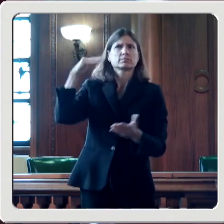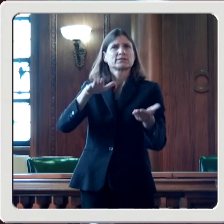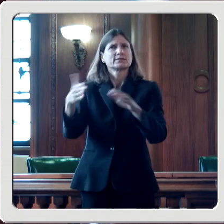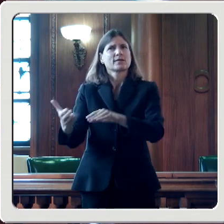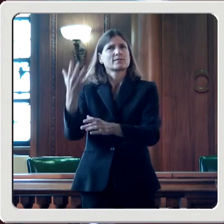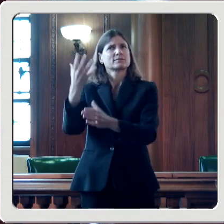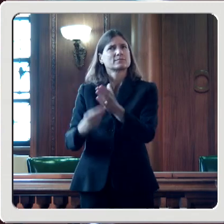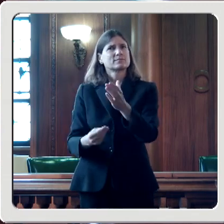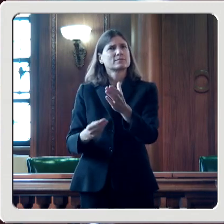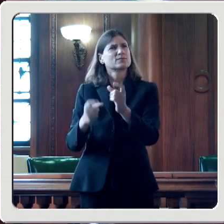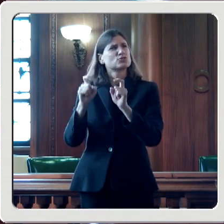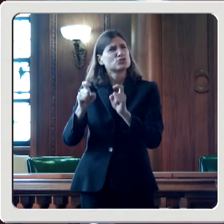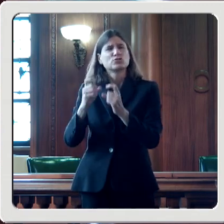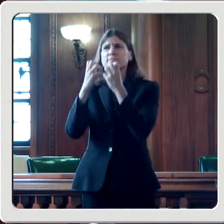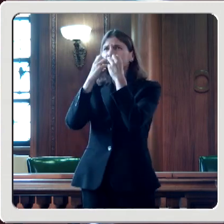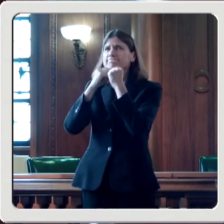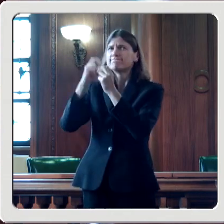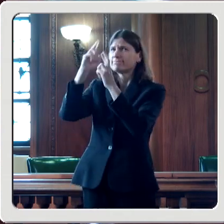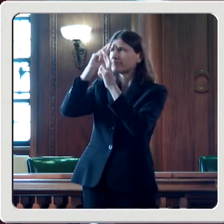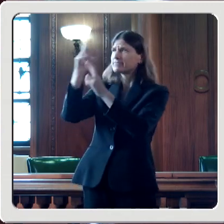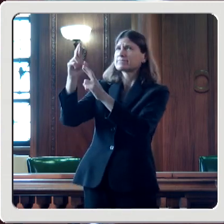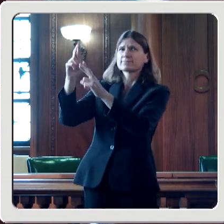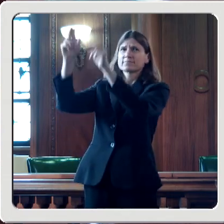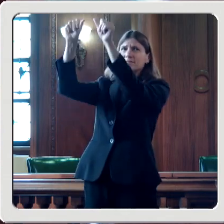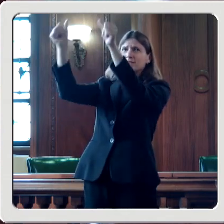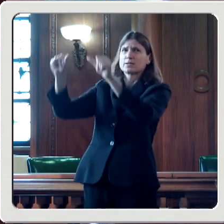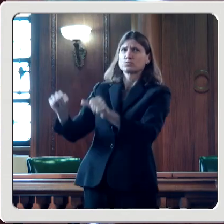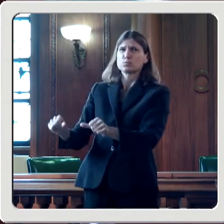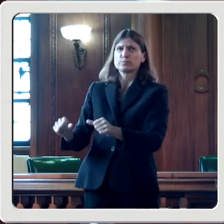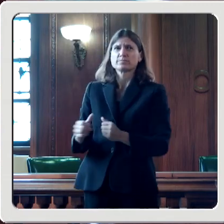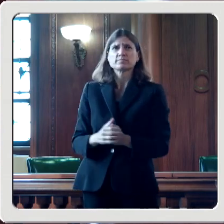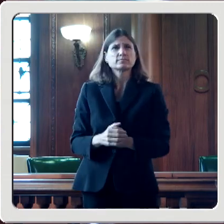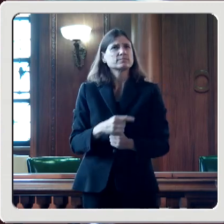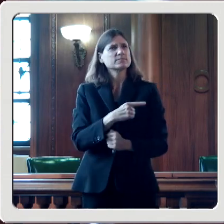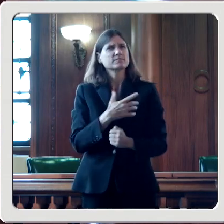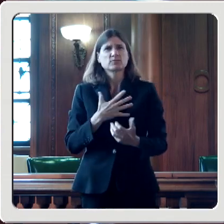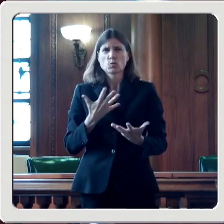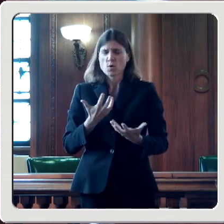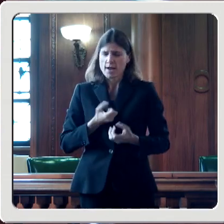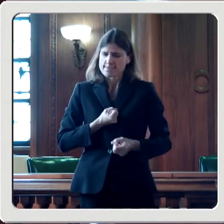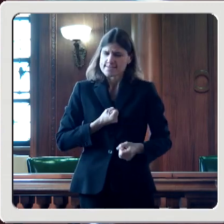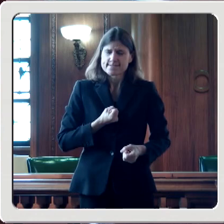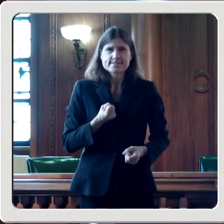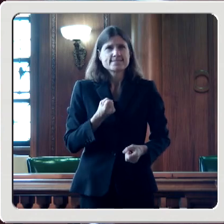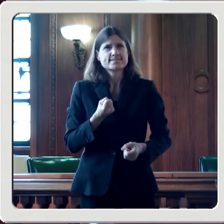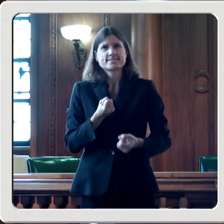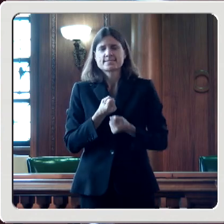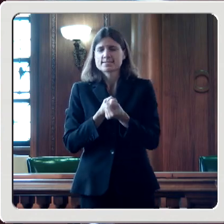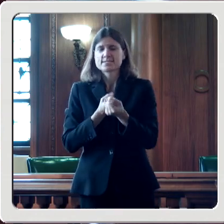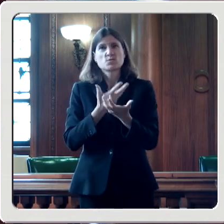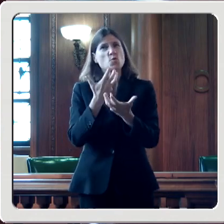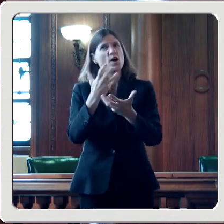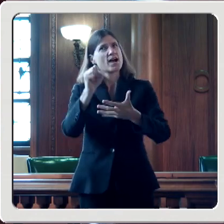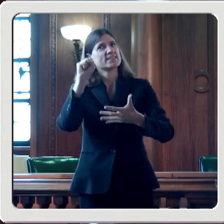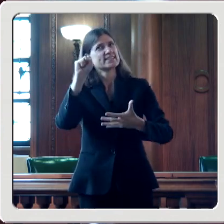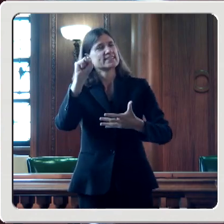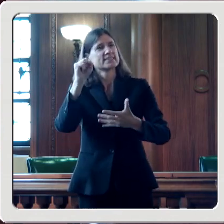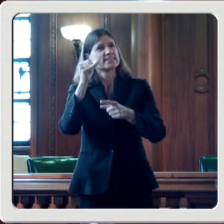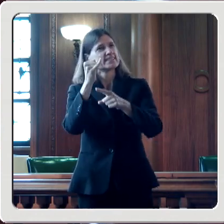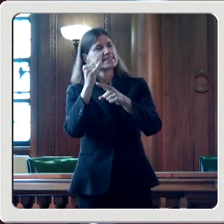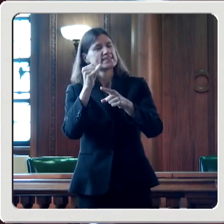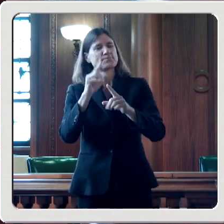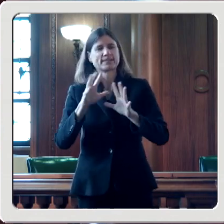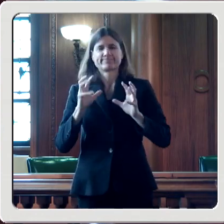again, I can't say what I want to say. We're on camera, but we're going to continue to move forward in unity.